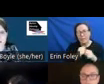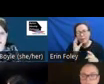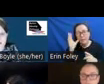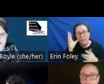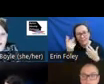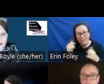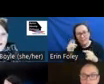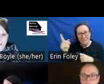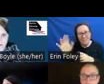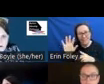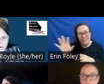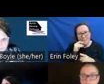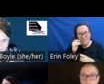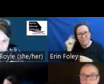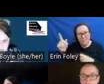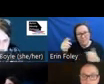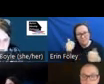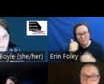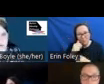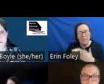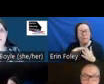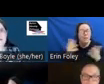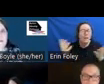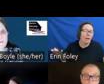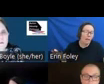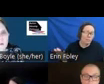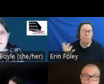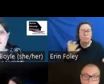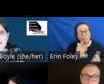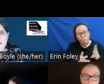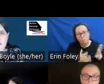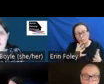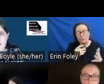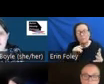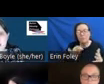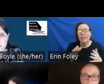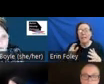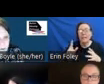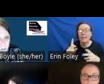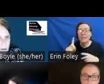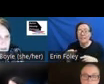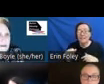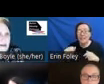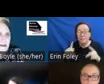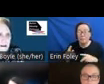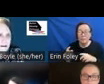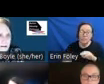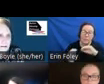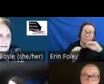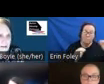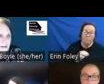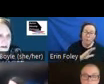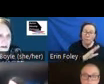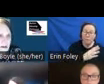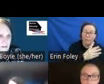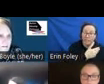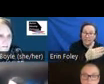resulted in a situation where if a person with a disability moved into somebody's guest room and